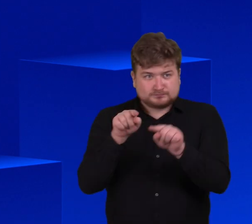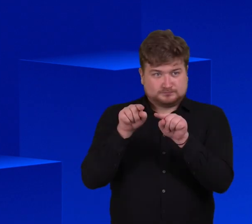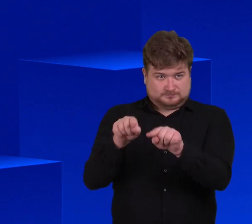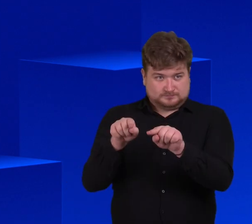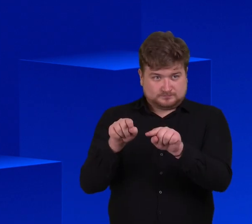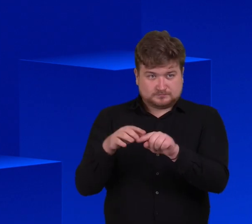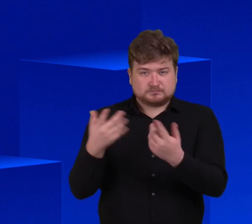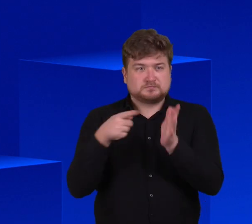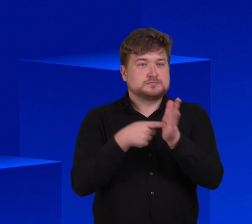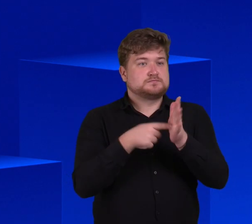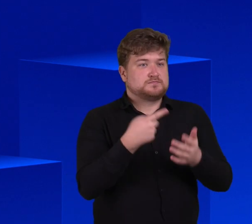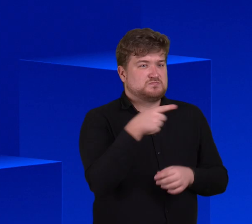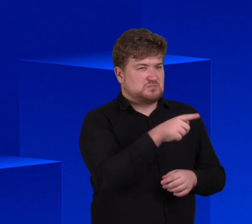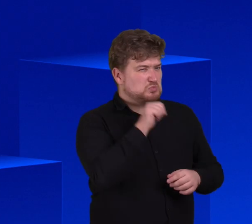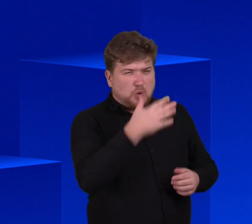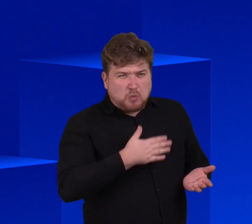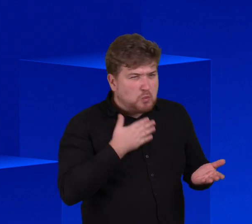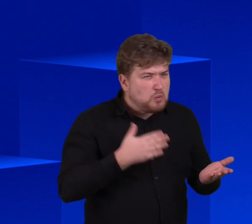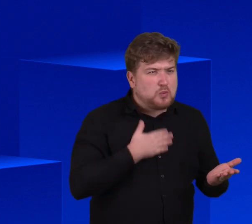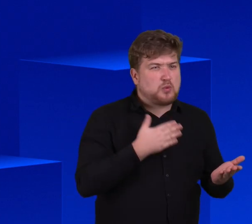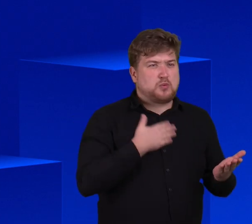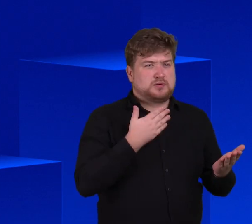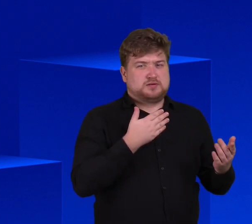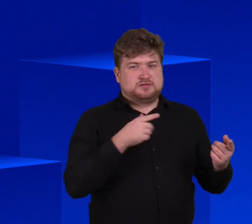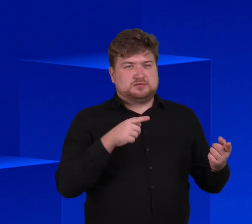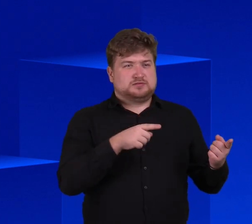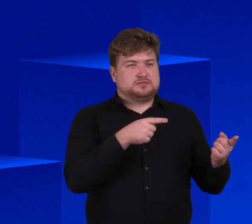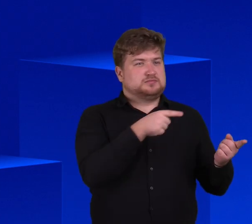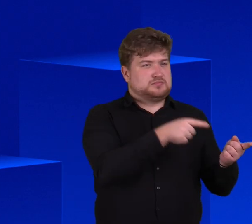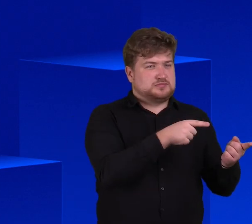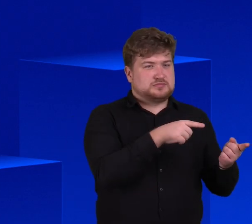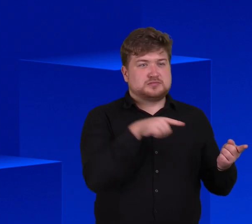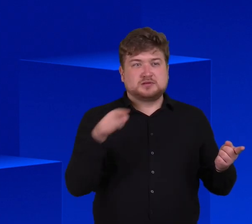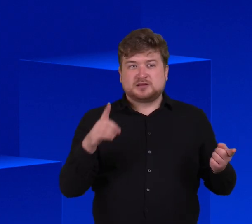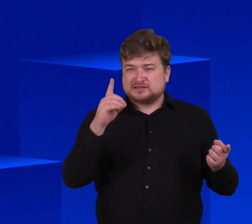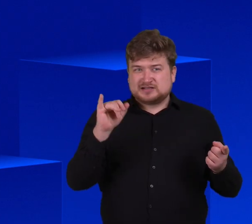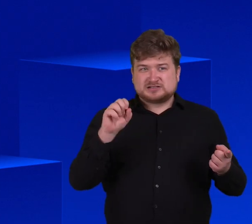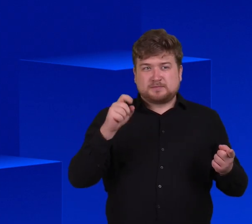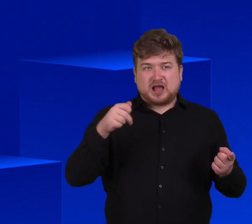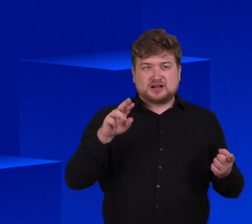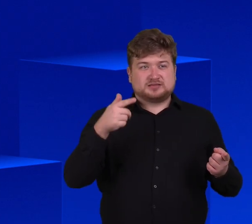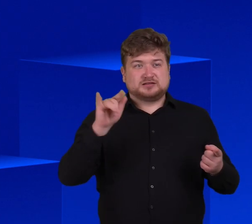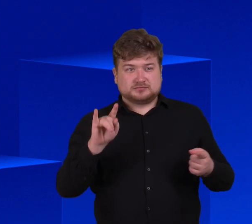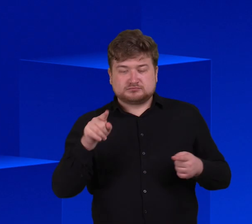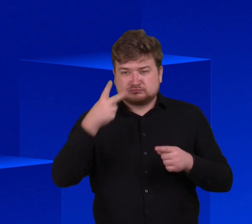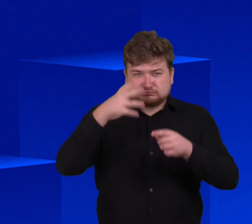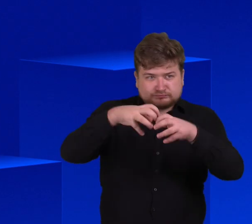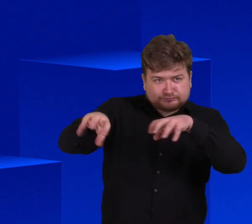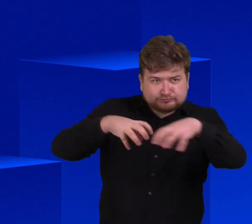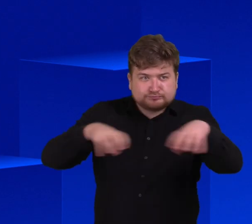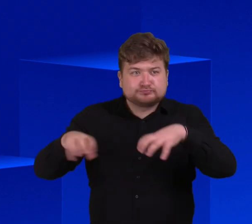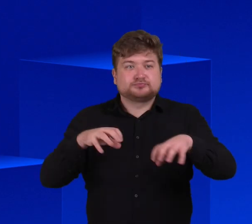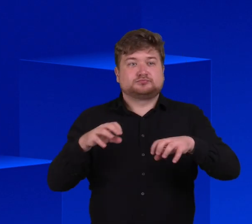for diversity, but here the D letter stands for something that is ominous, and actually it